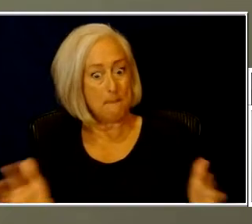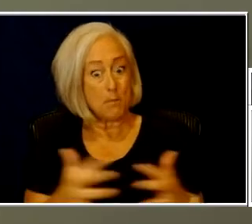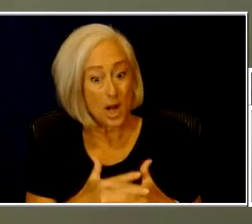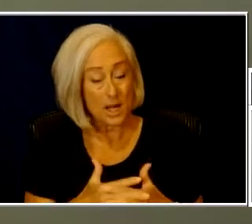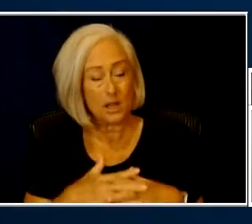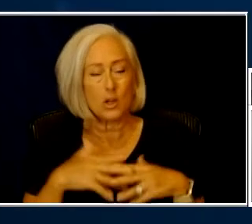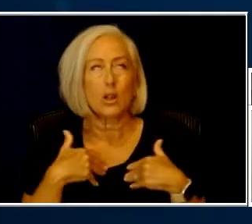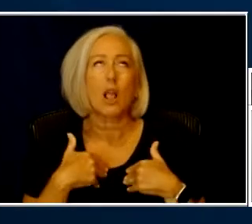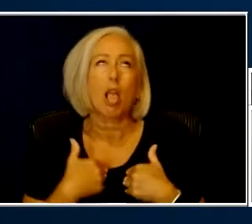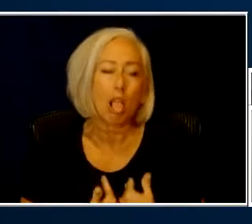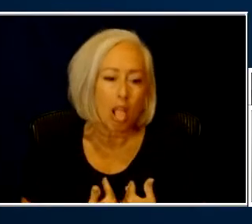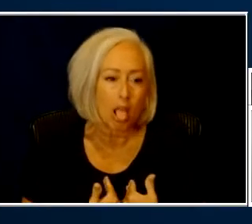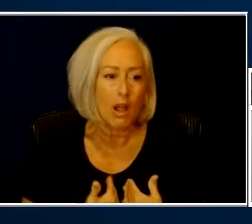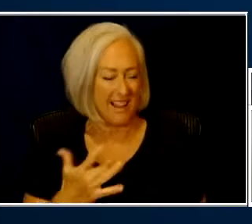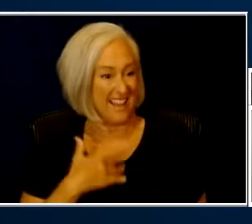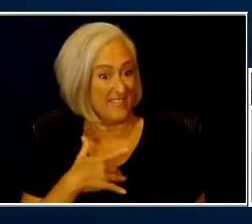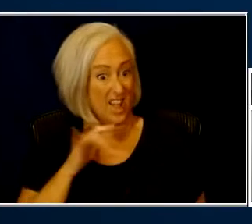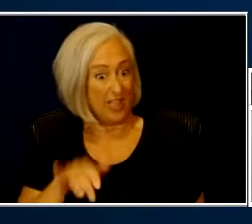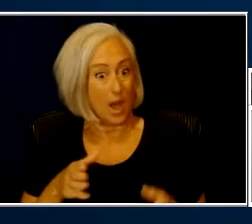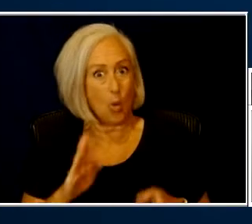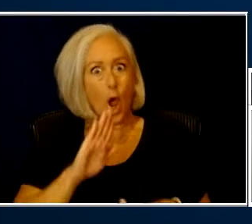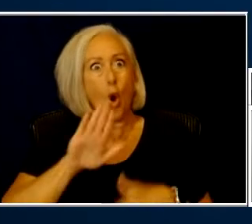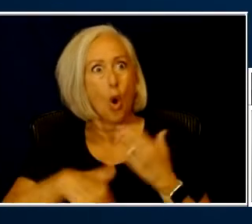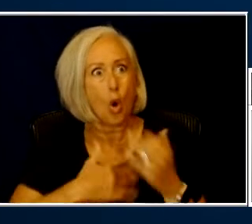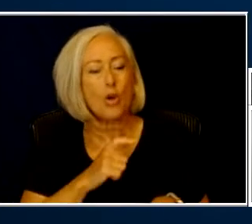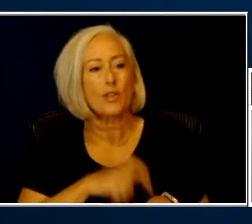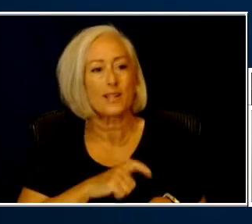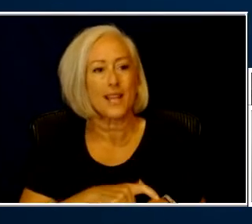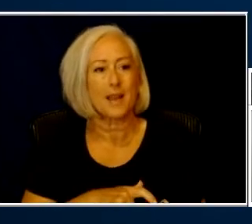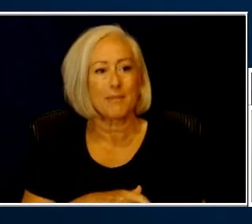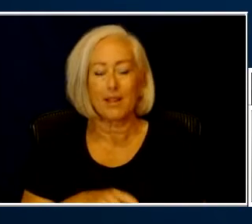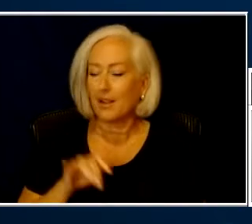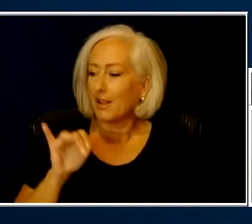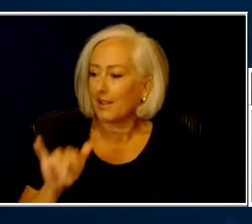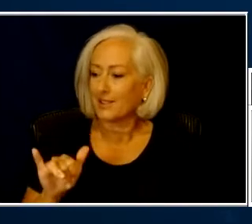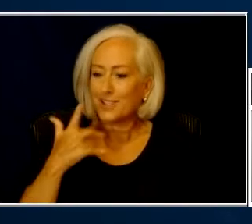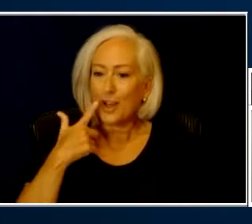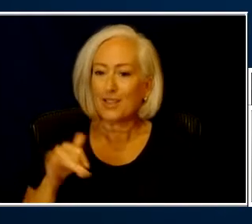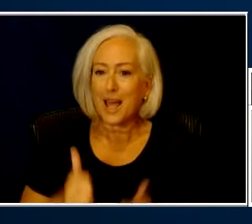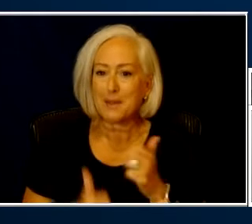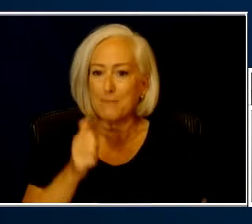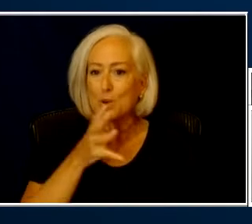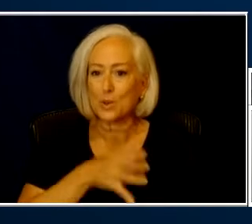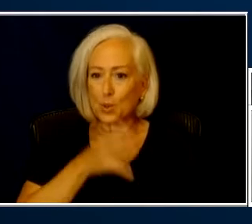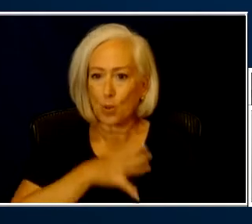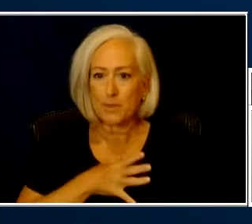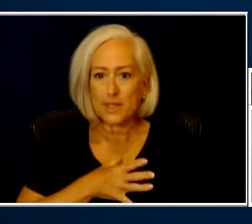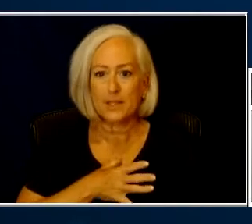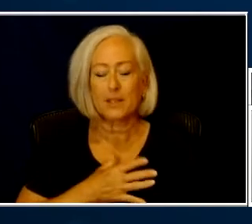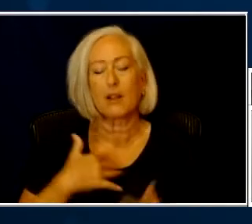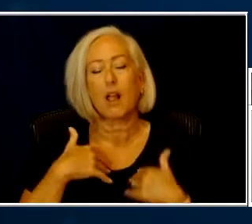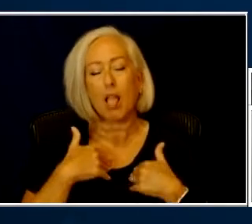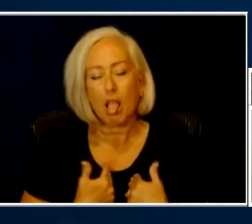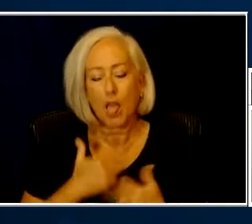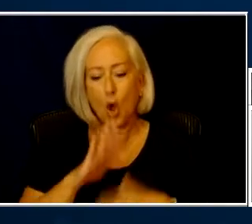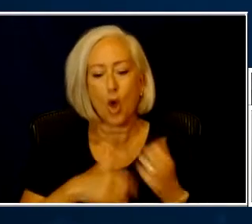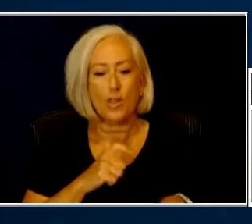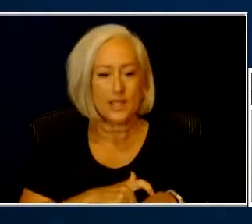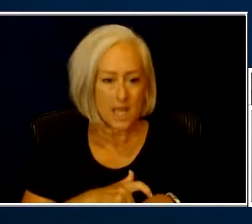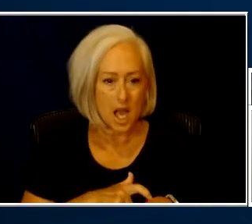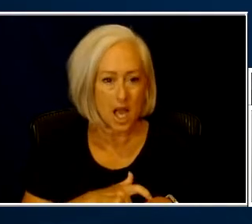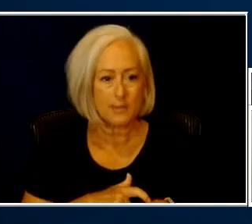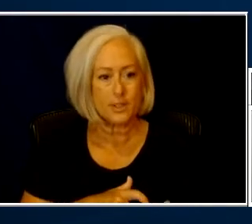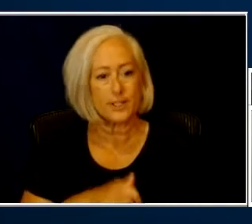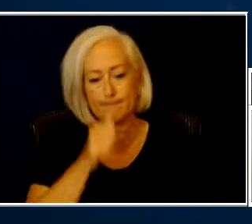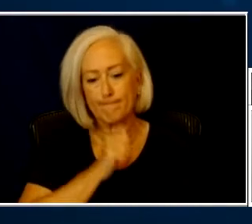time. Holly, you just described, I think, how most women feel. Tired all the time, but work through it. Pain, bloated.